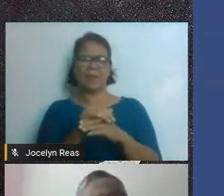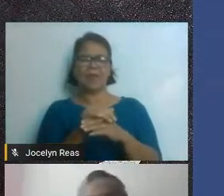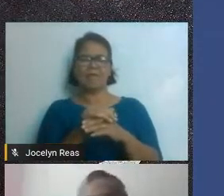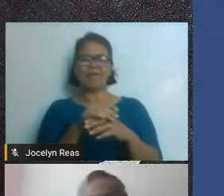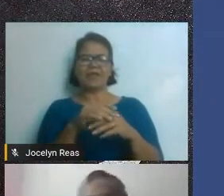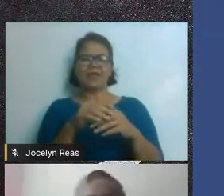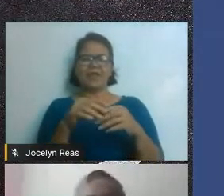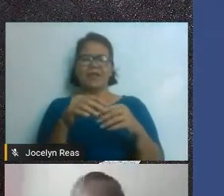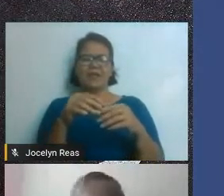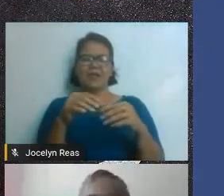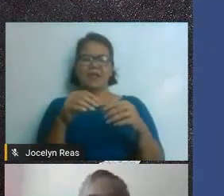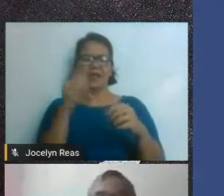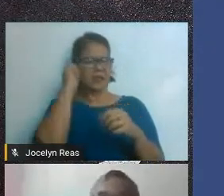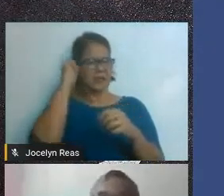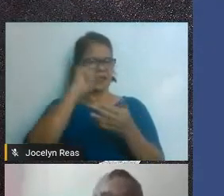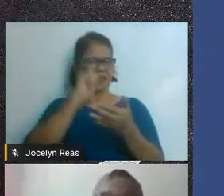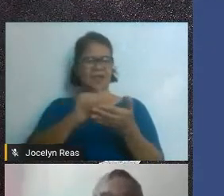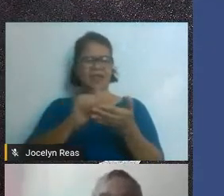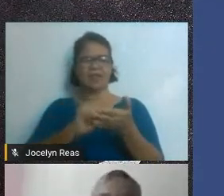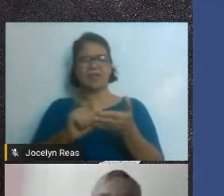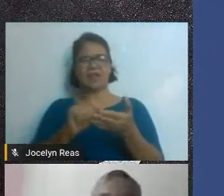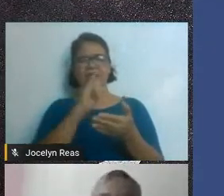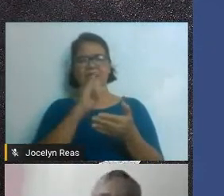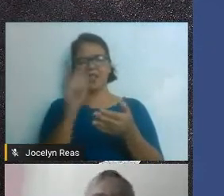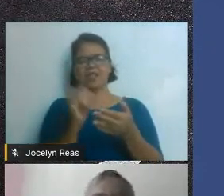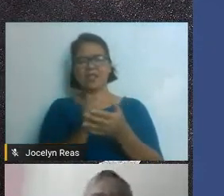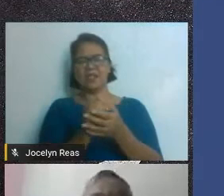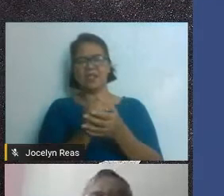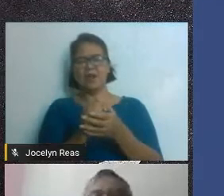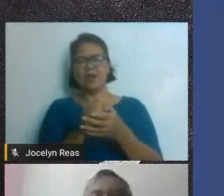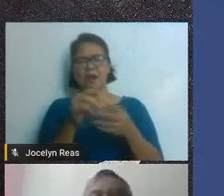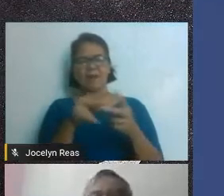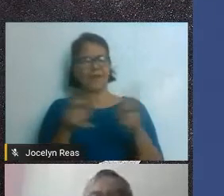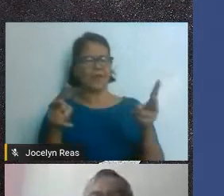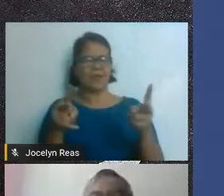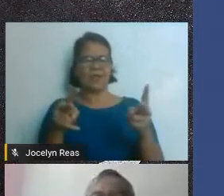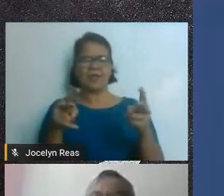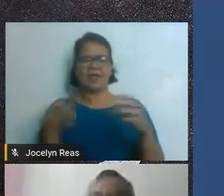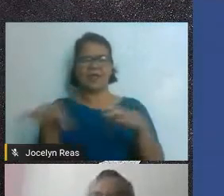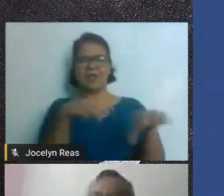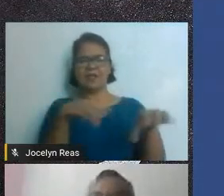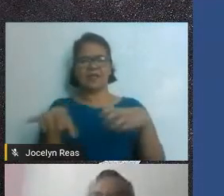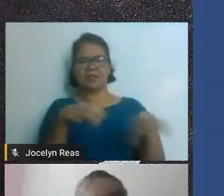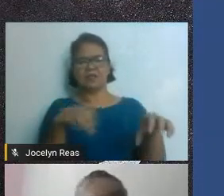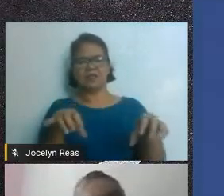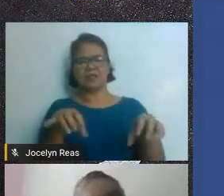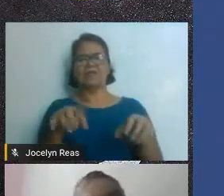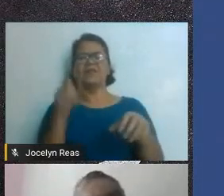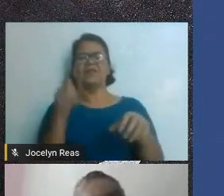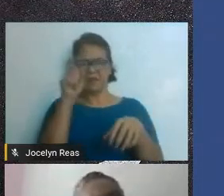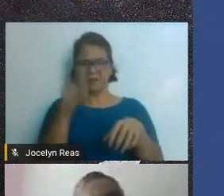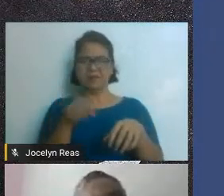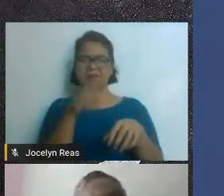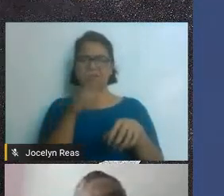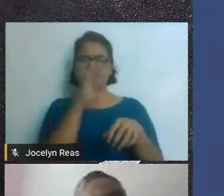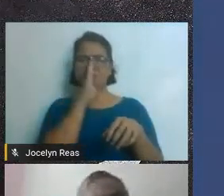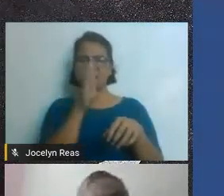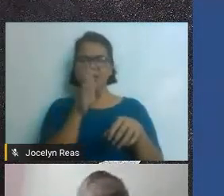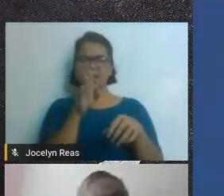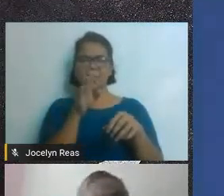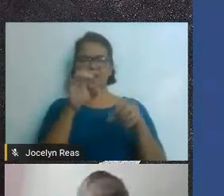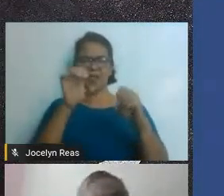so wise to point out that there should be like efforts to make